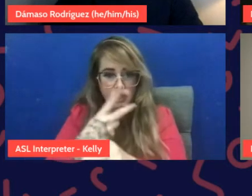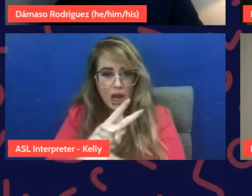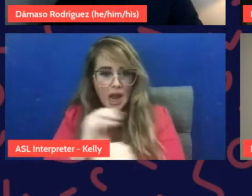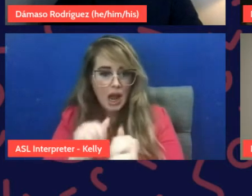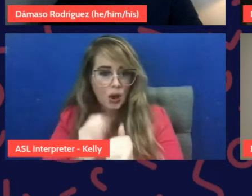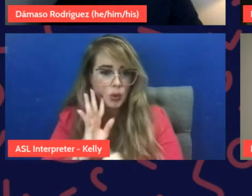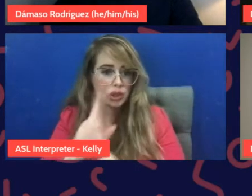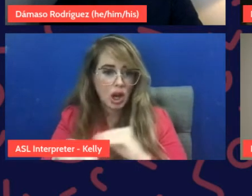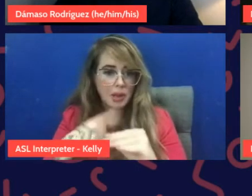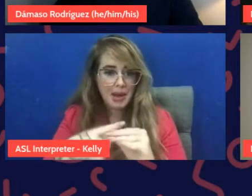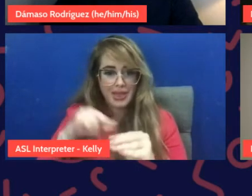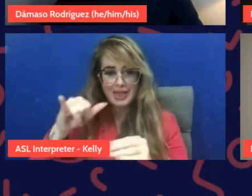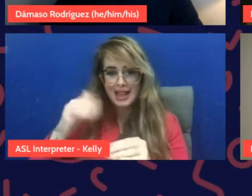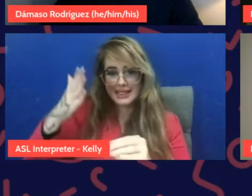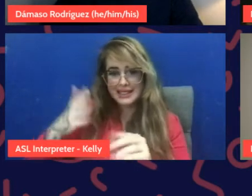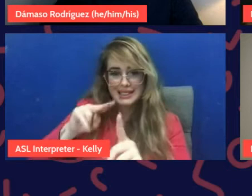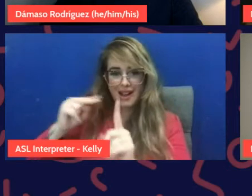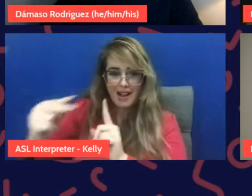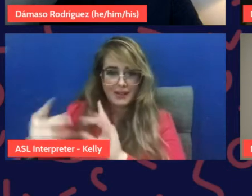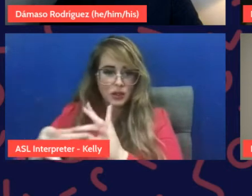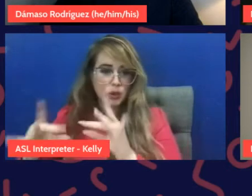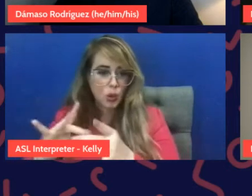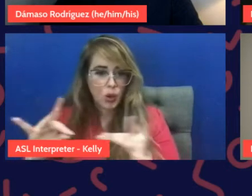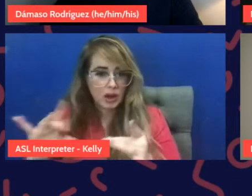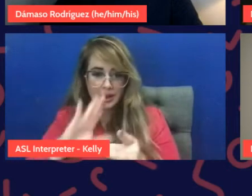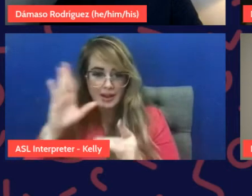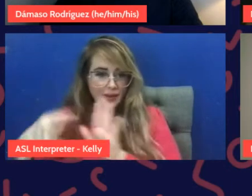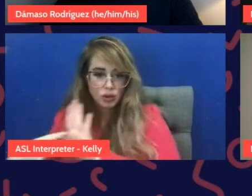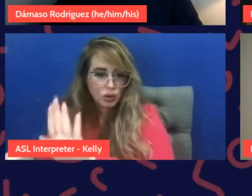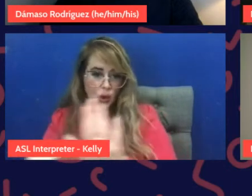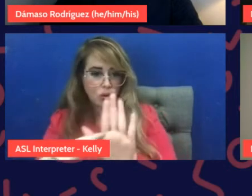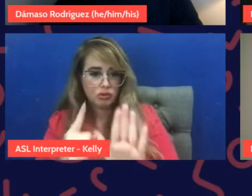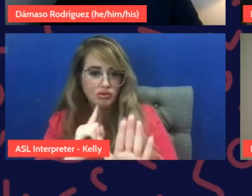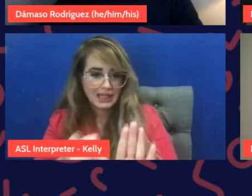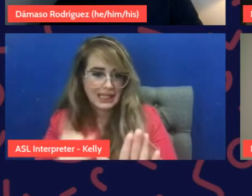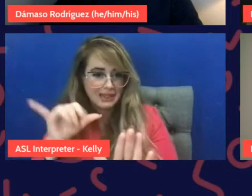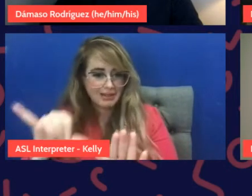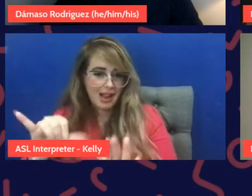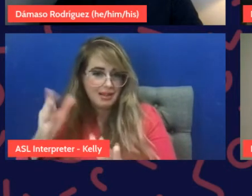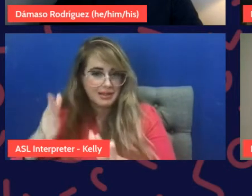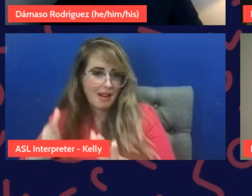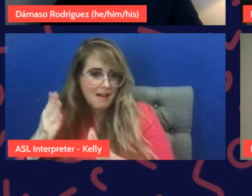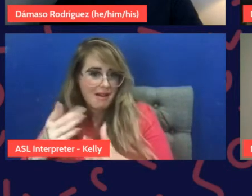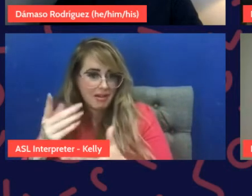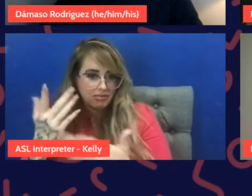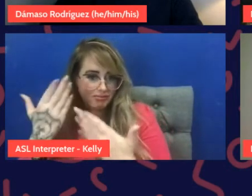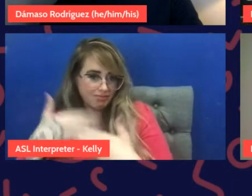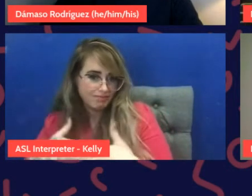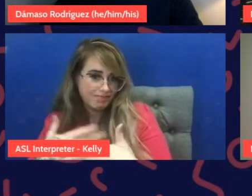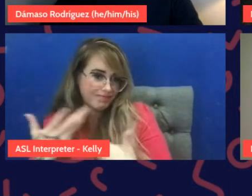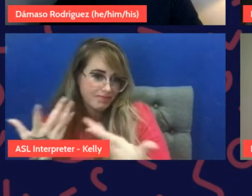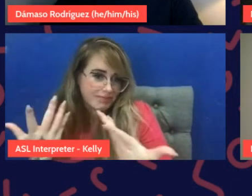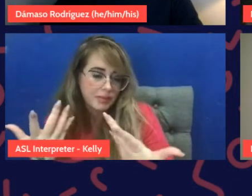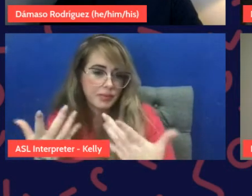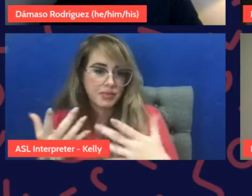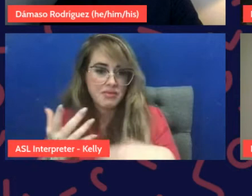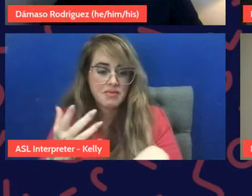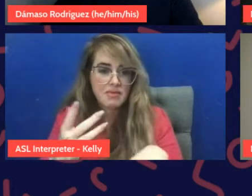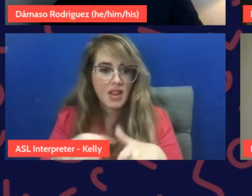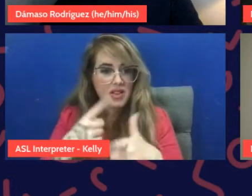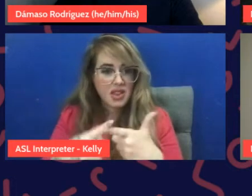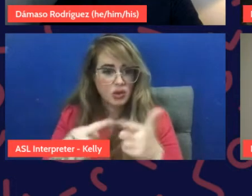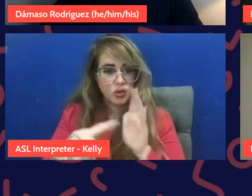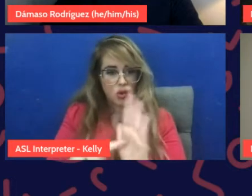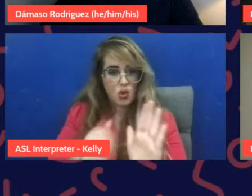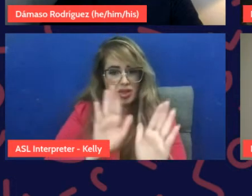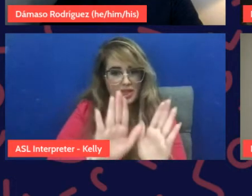side of the story that is never exposed, actually. And then to tell the story through their life,